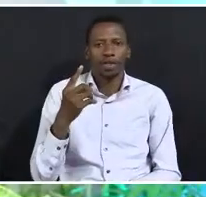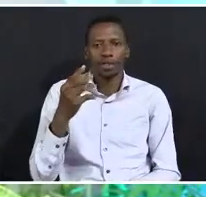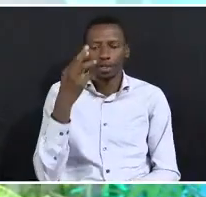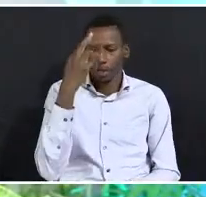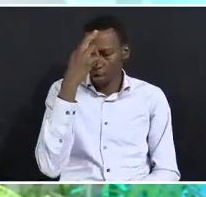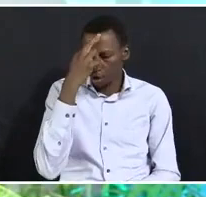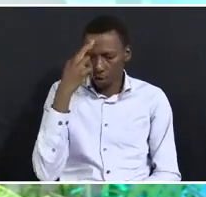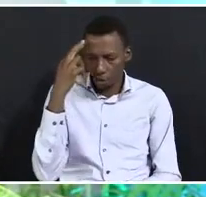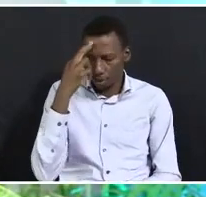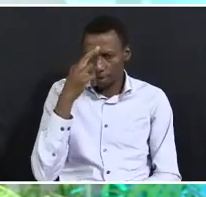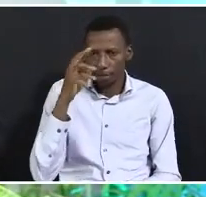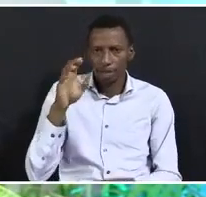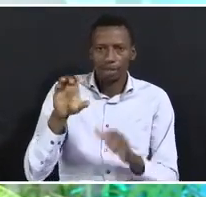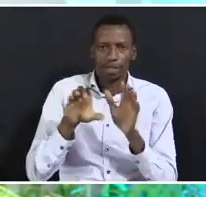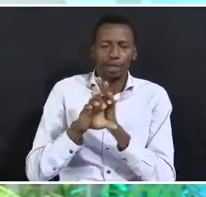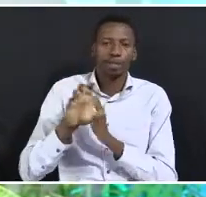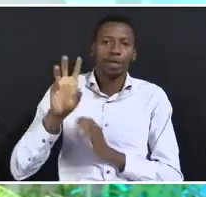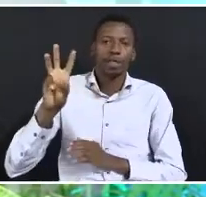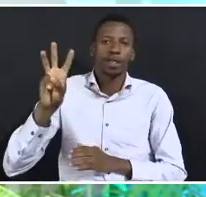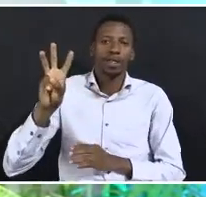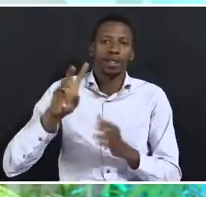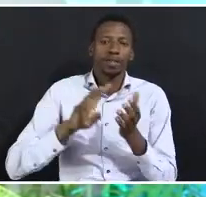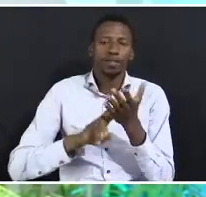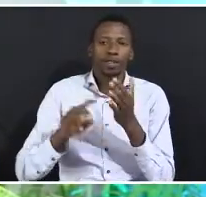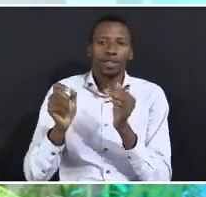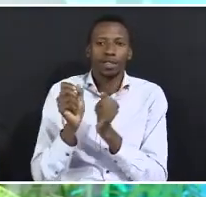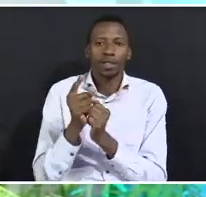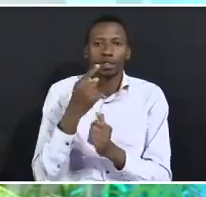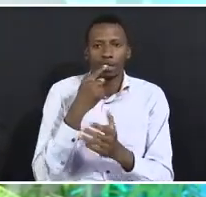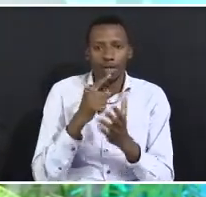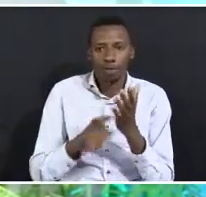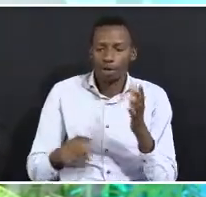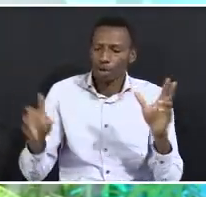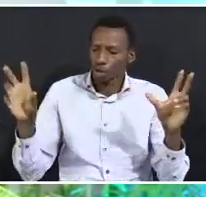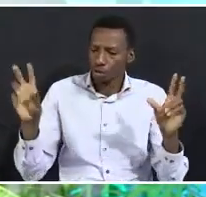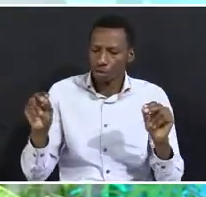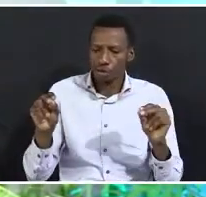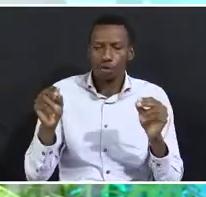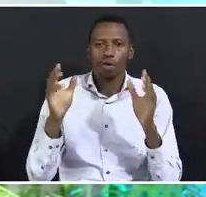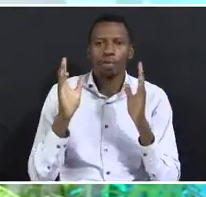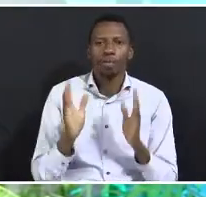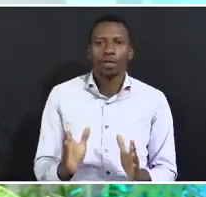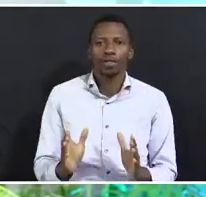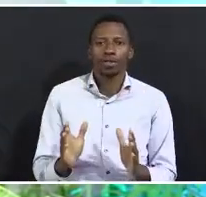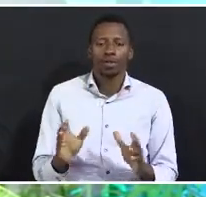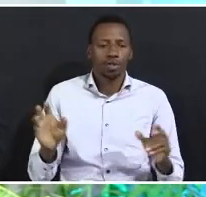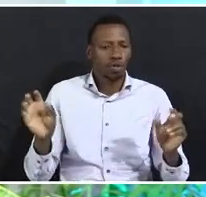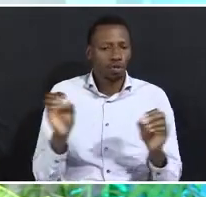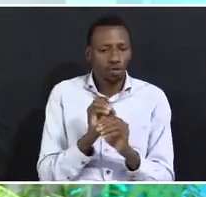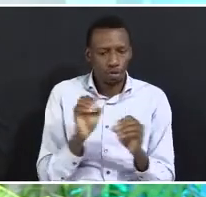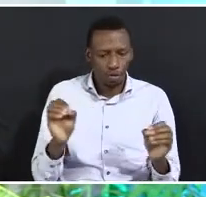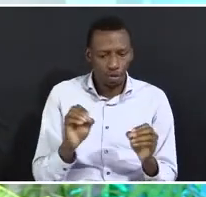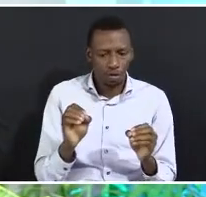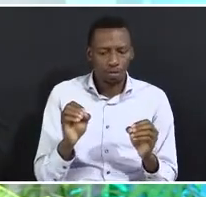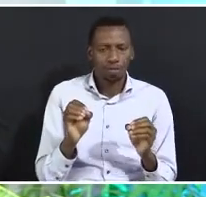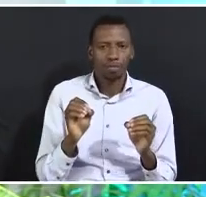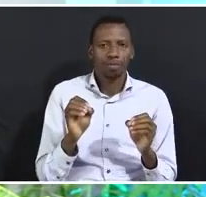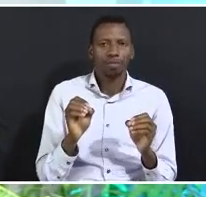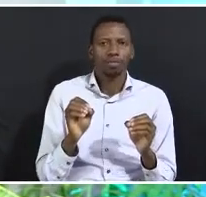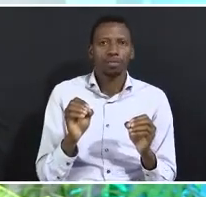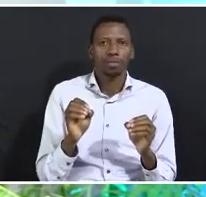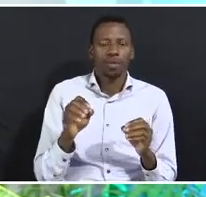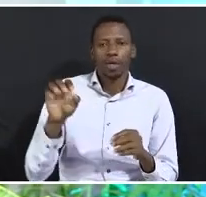Romans 3:11 says that no one understands, no one seeks after the Lord.